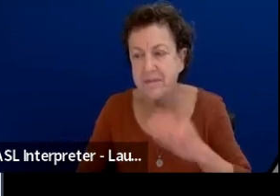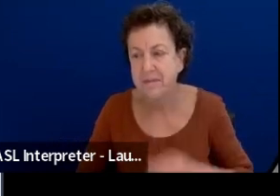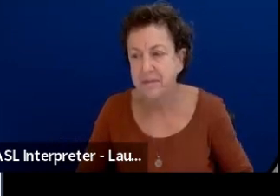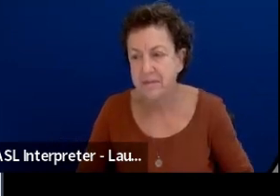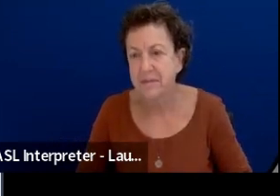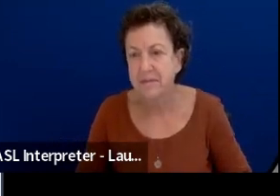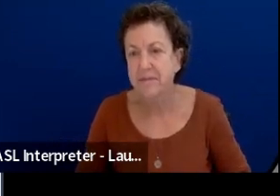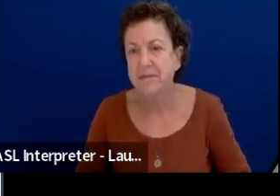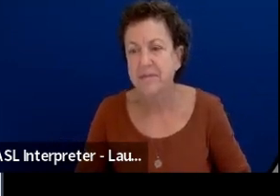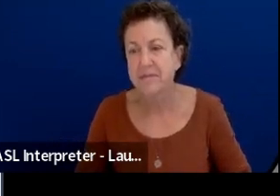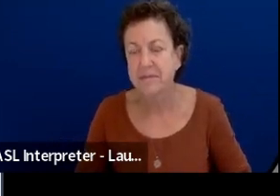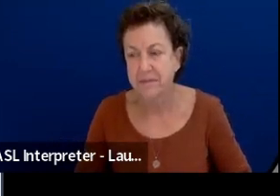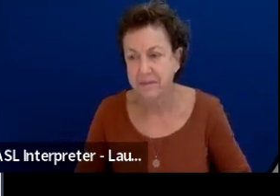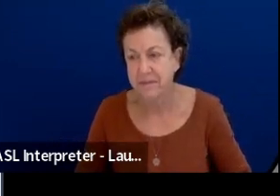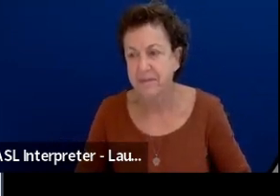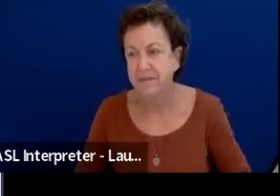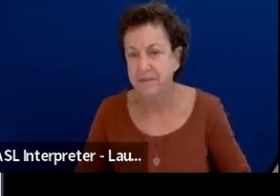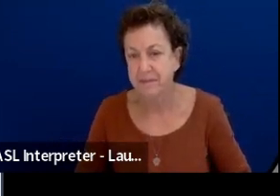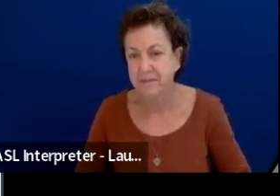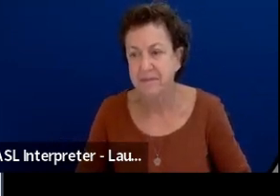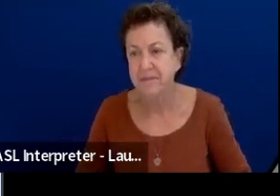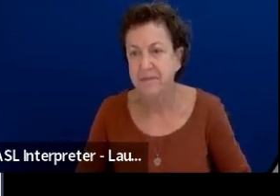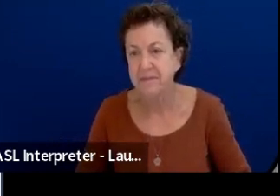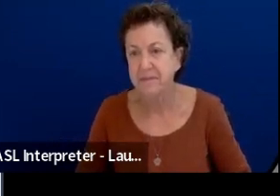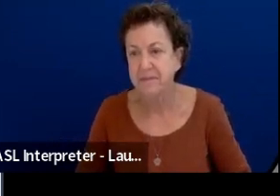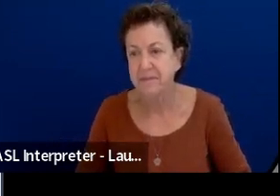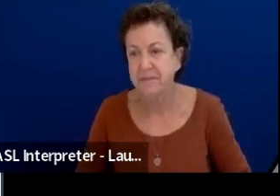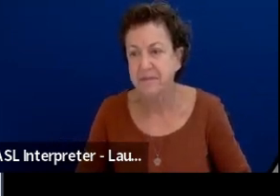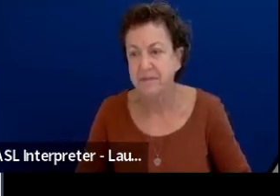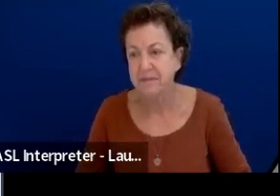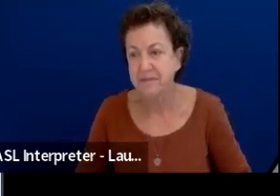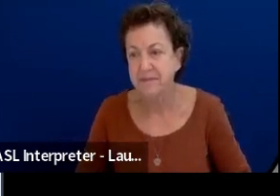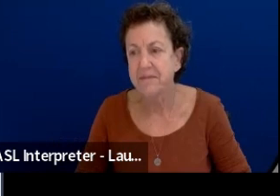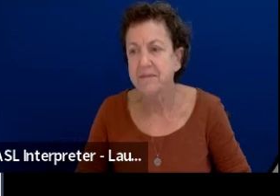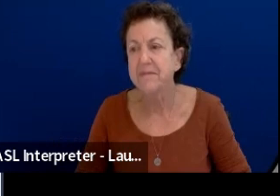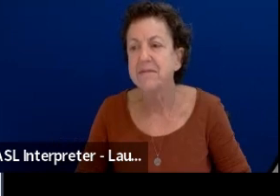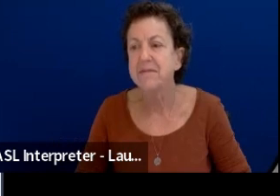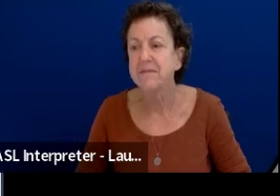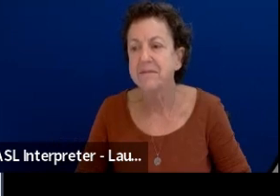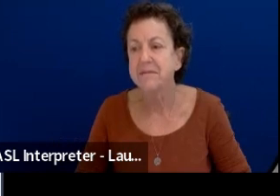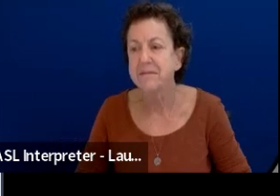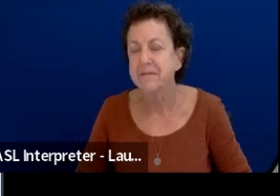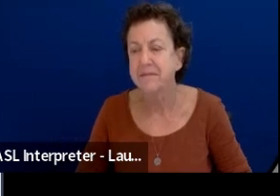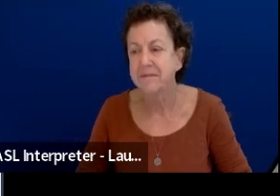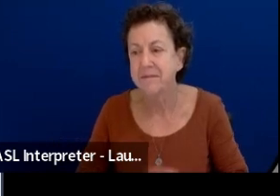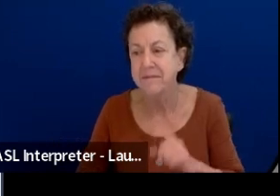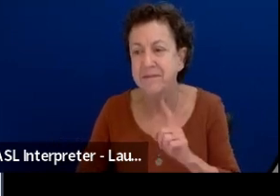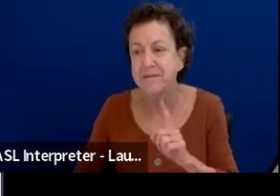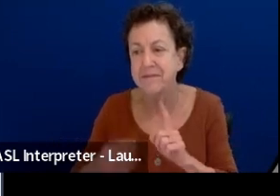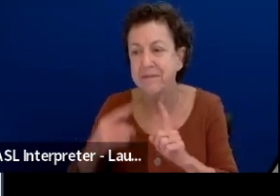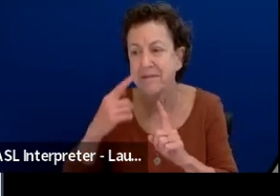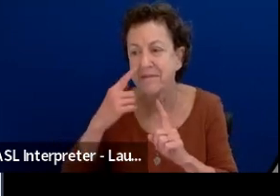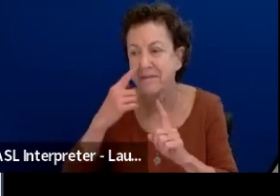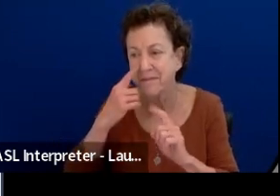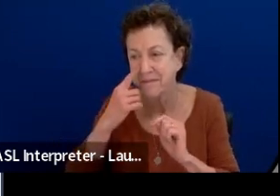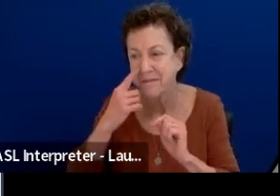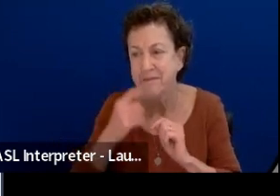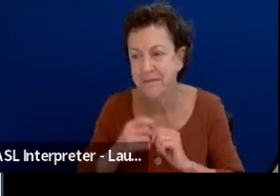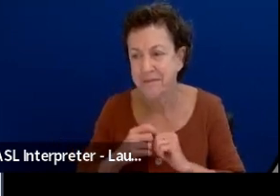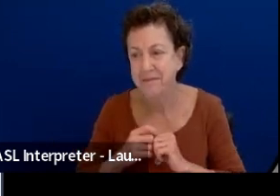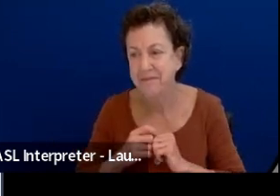and just stick all of the committee member email addresses right there in the to